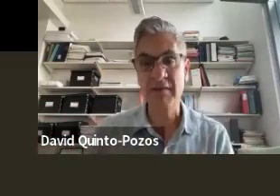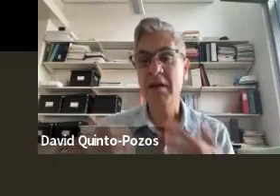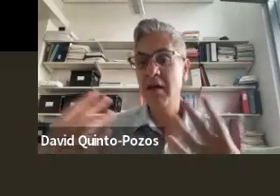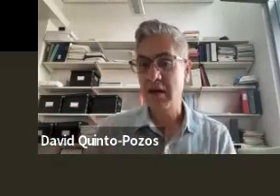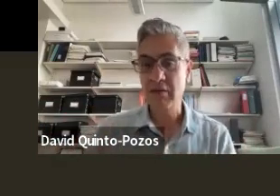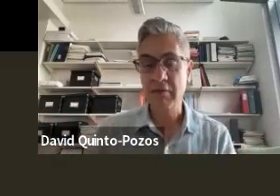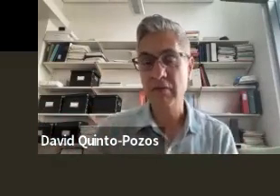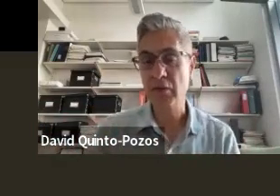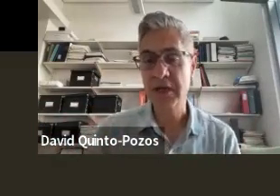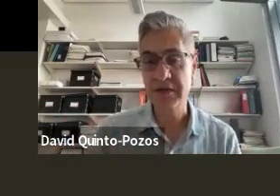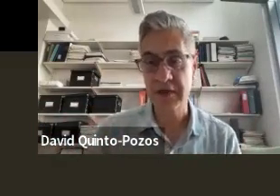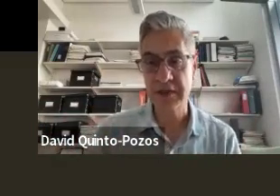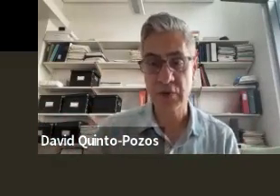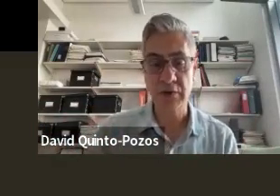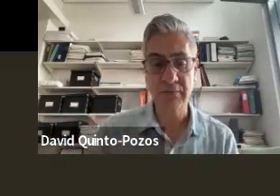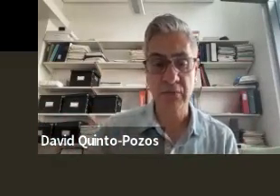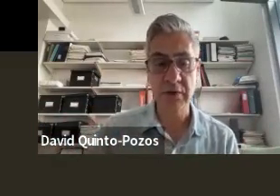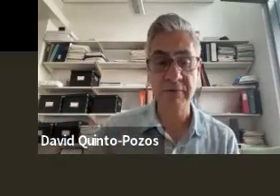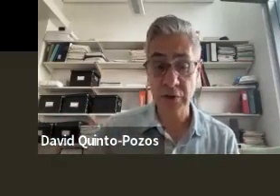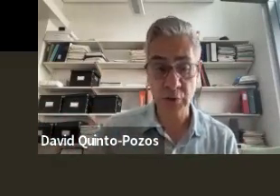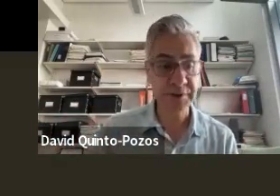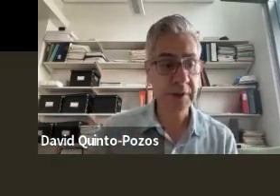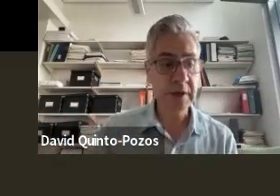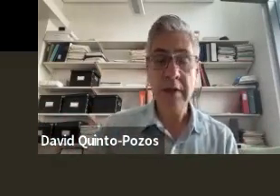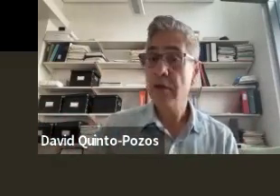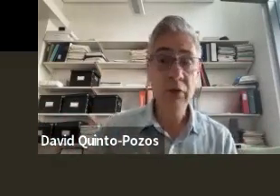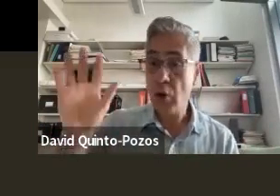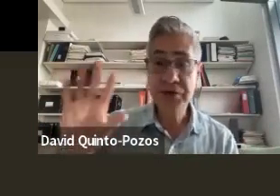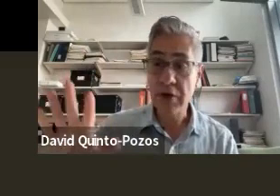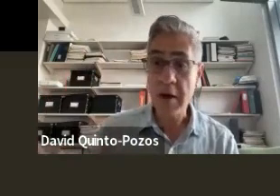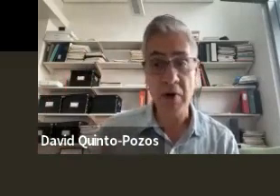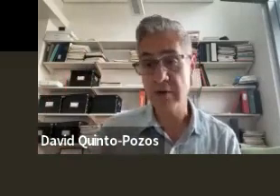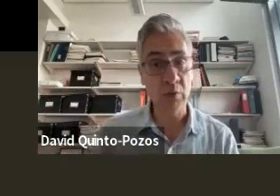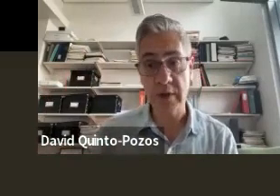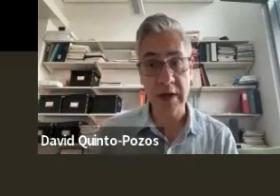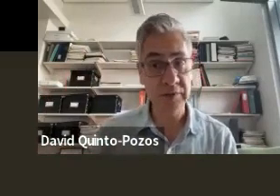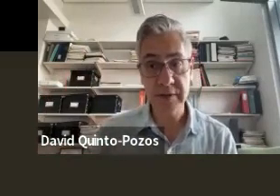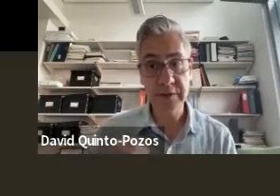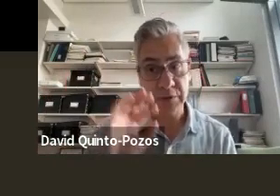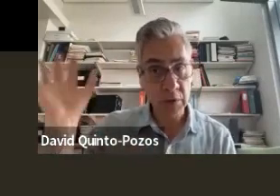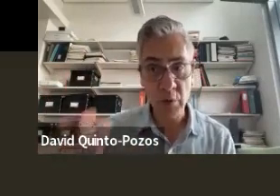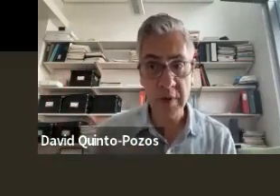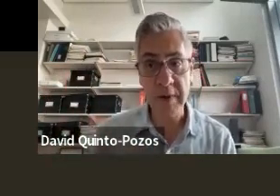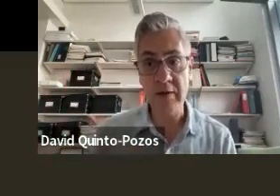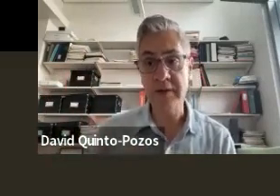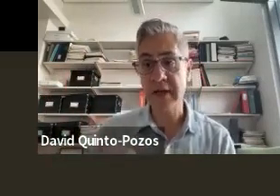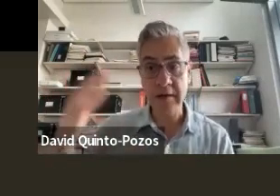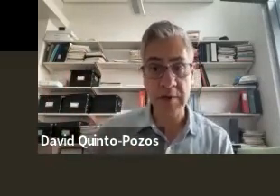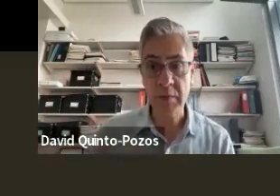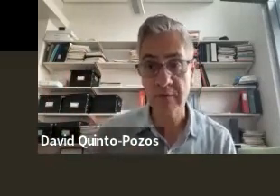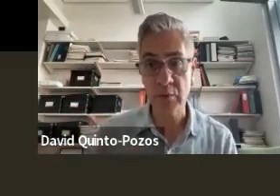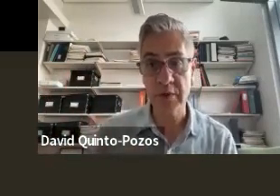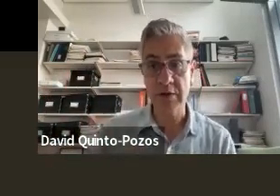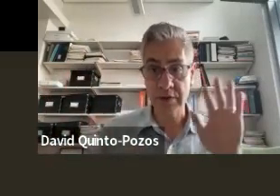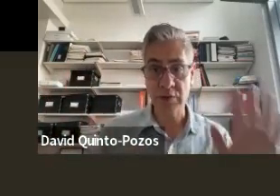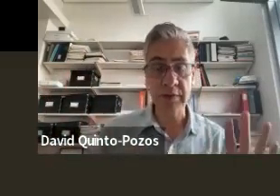titles and those kinds of things for your visuals. Those are not part of the word count. So don't worry about a title being